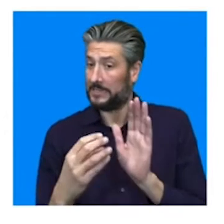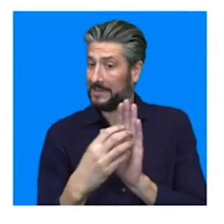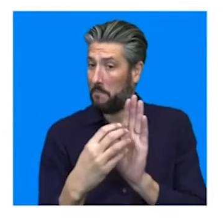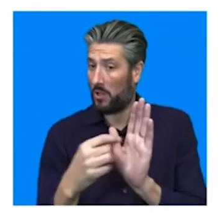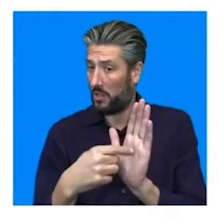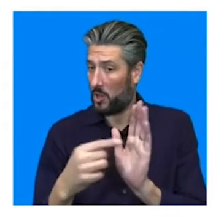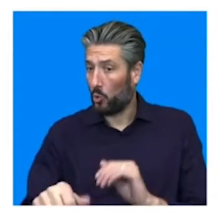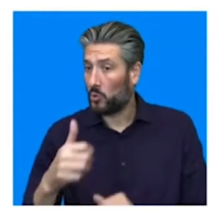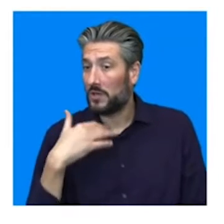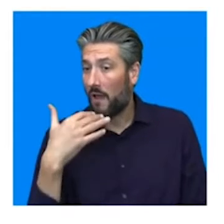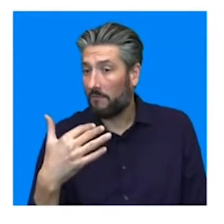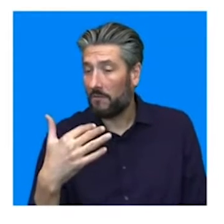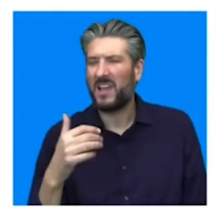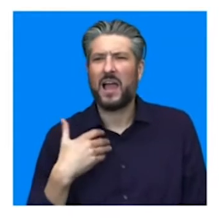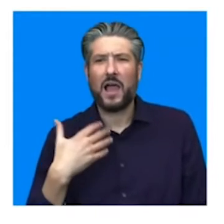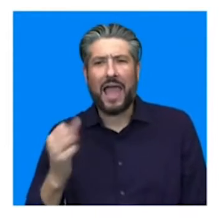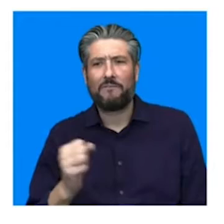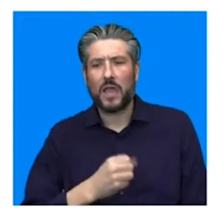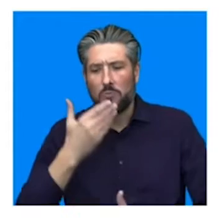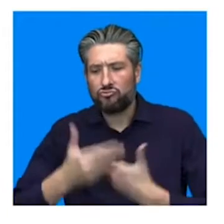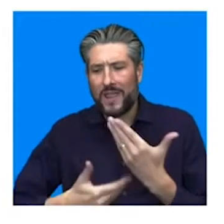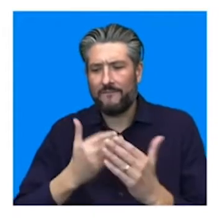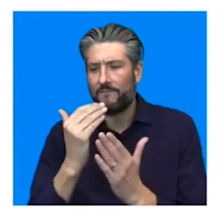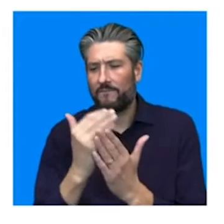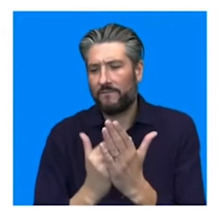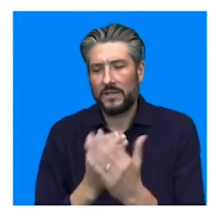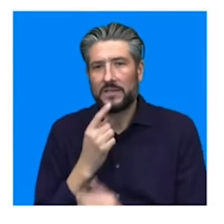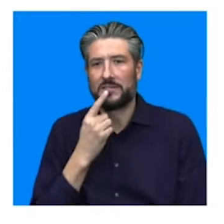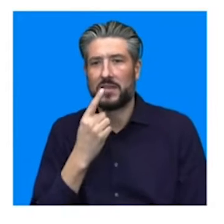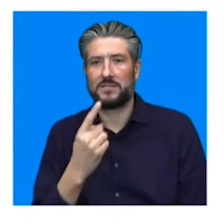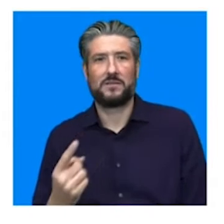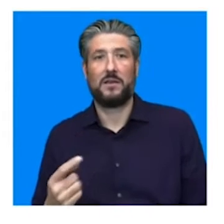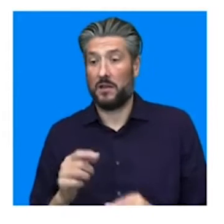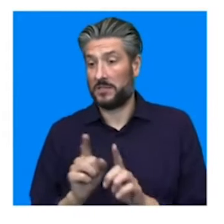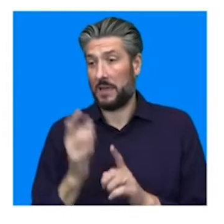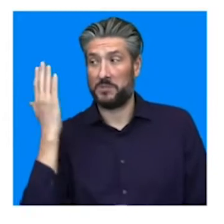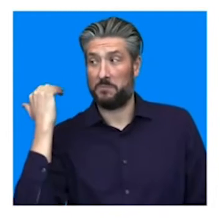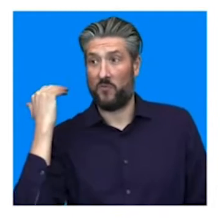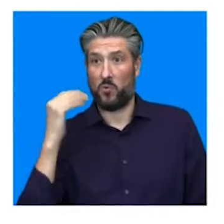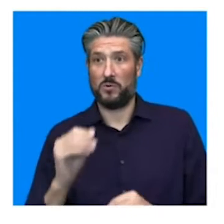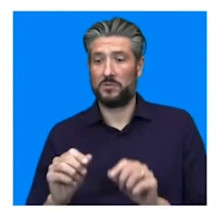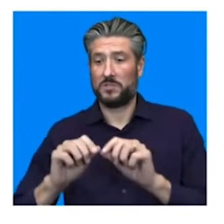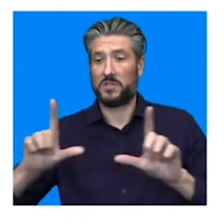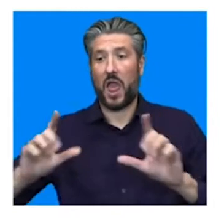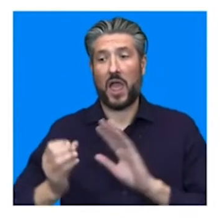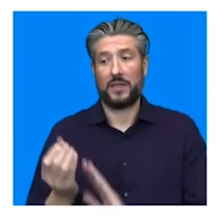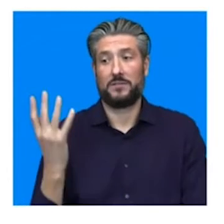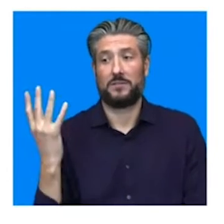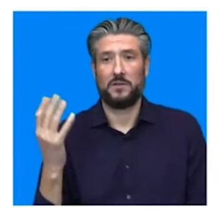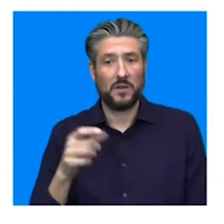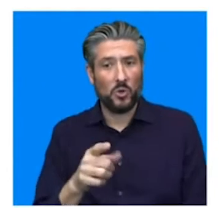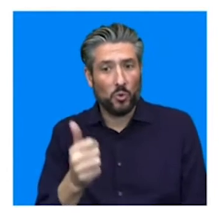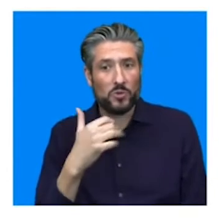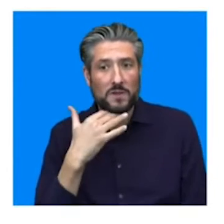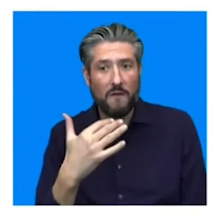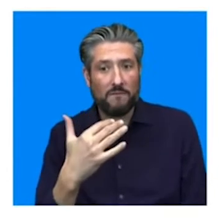just preliminary indication, as I set it on the previous slide, for whether this is good enough for the majority